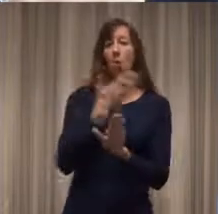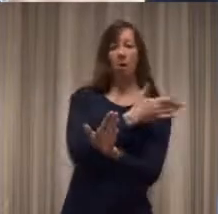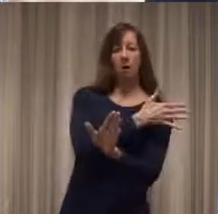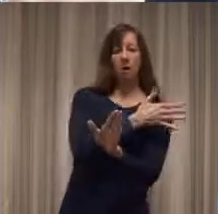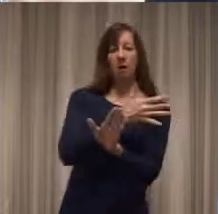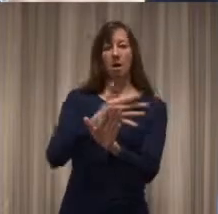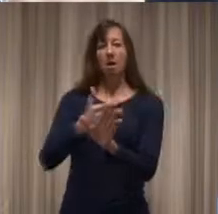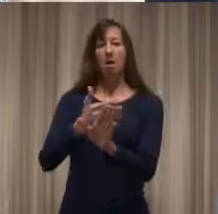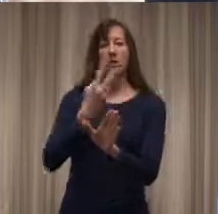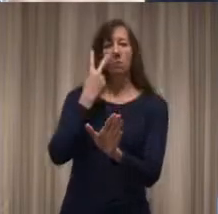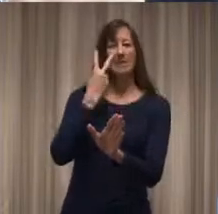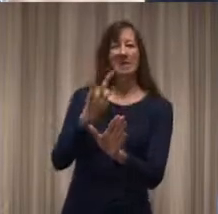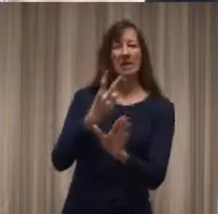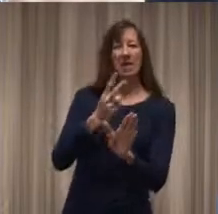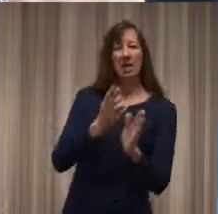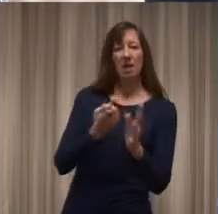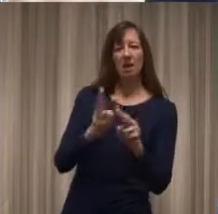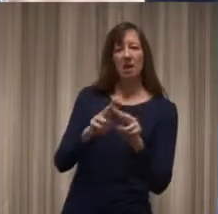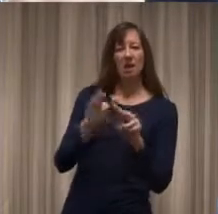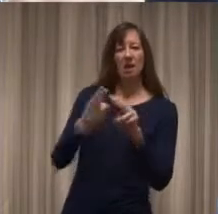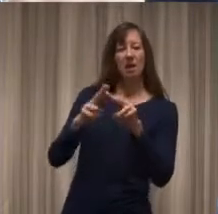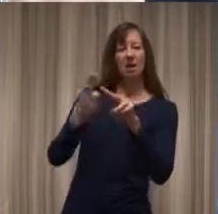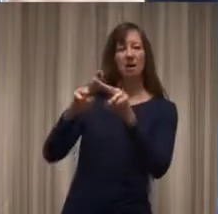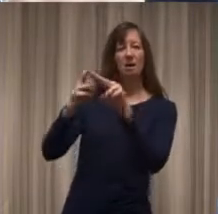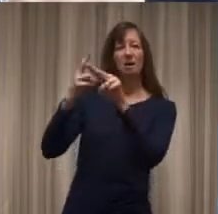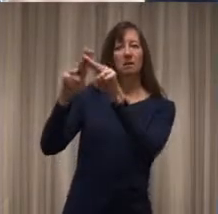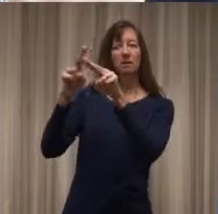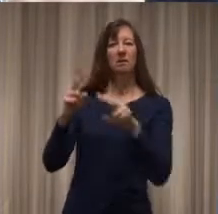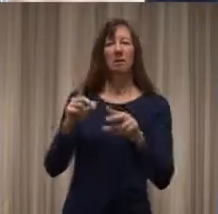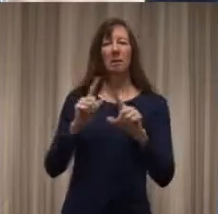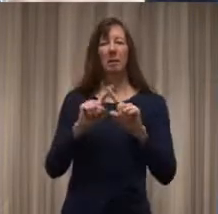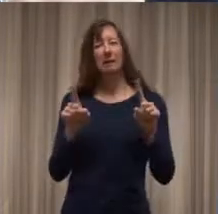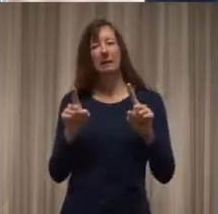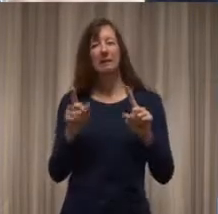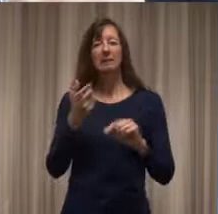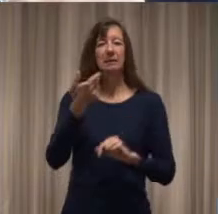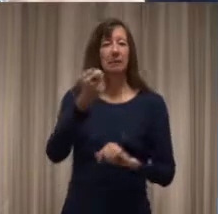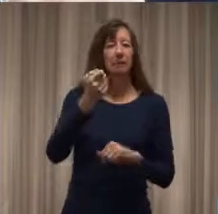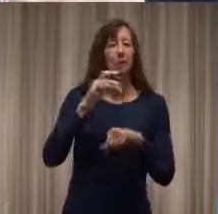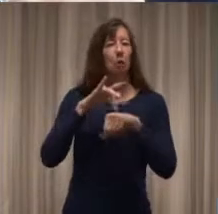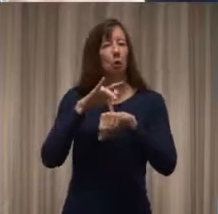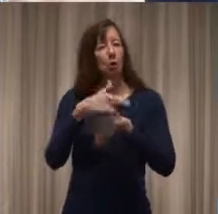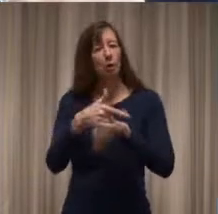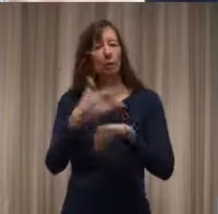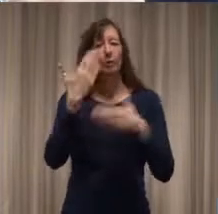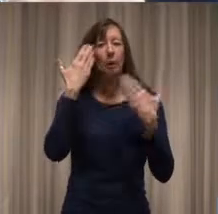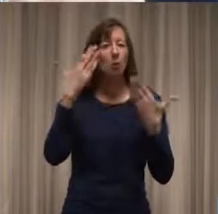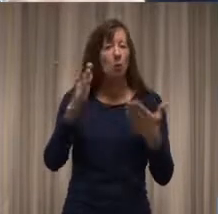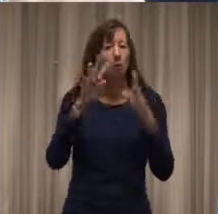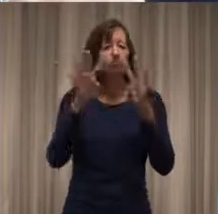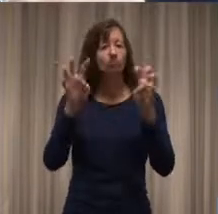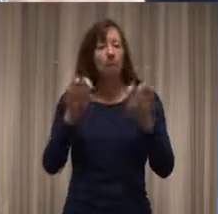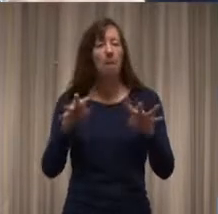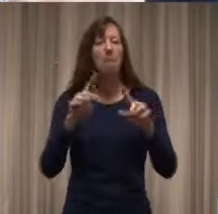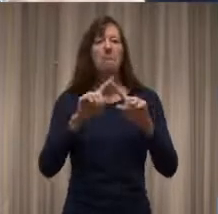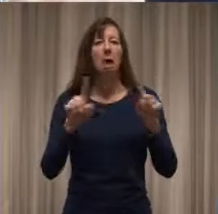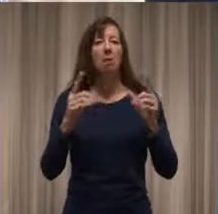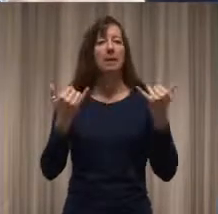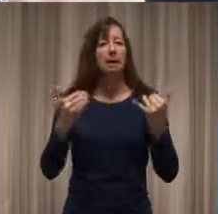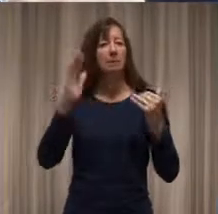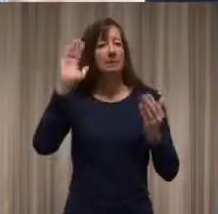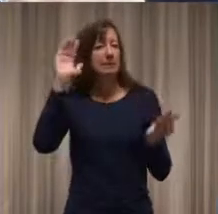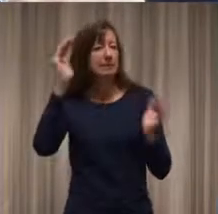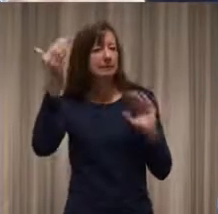and it's a little too early to tell, but quite possible that at least things are starting to level